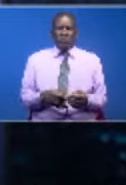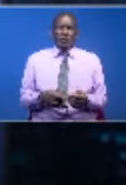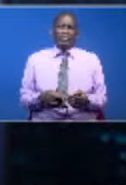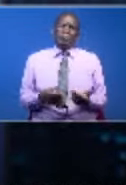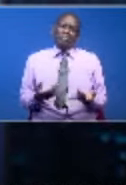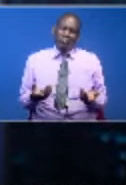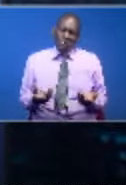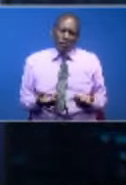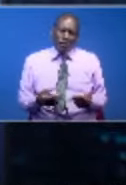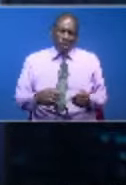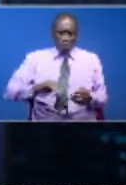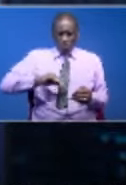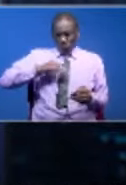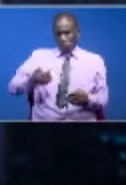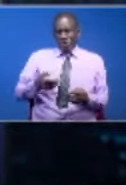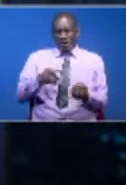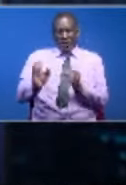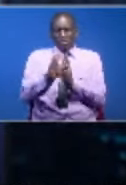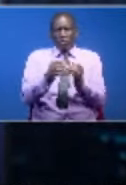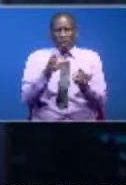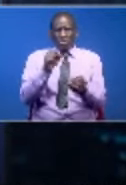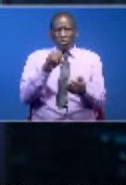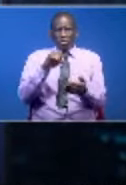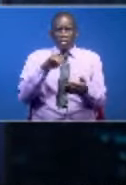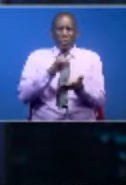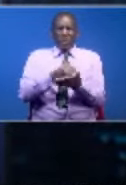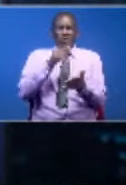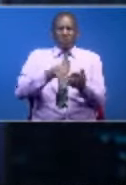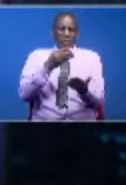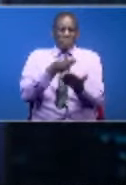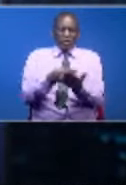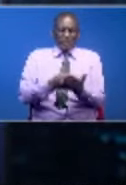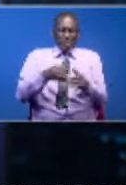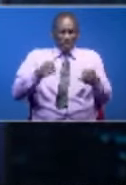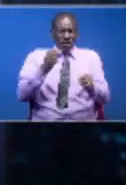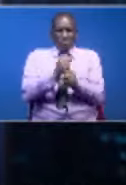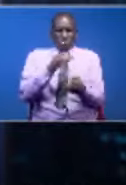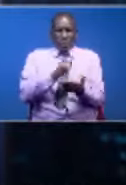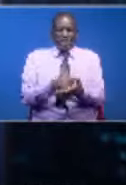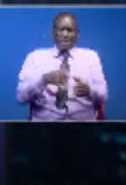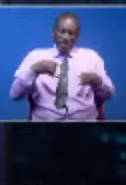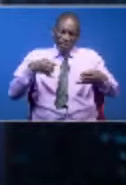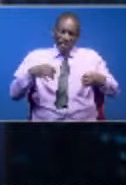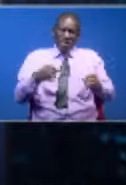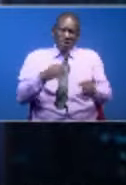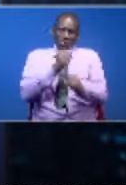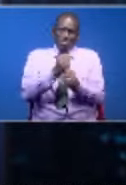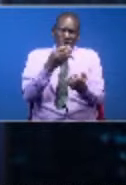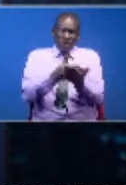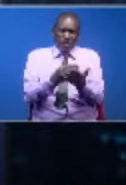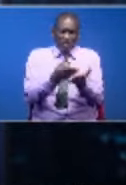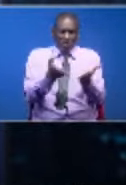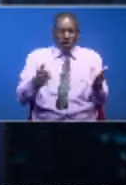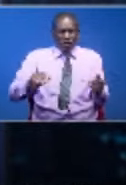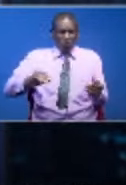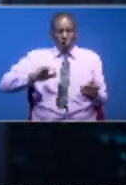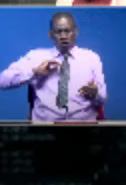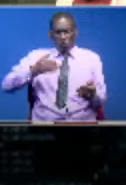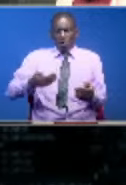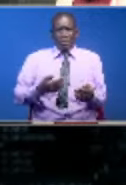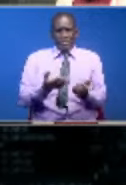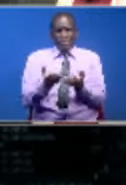of the women in this country. And so that's what that financing is trying to do, is trying to just, you know, make financing available for those kind of